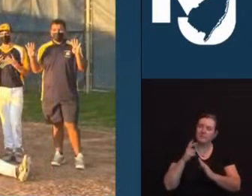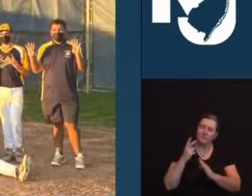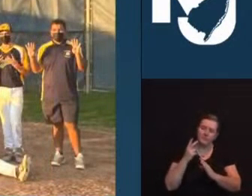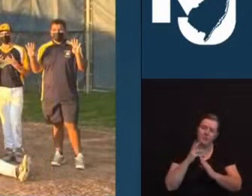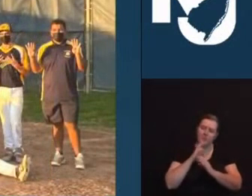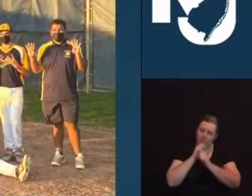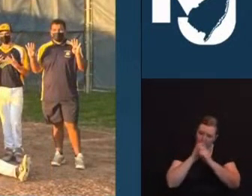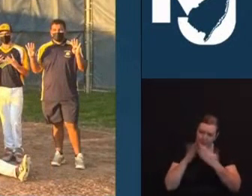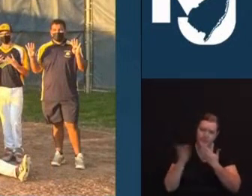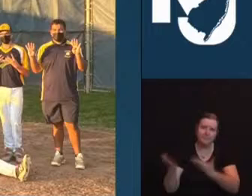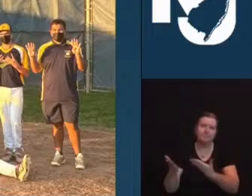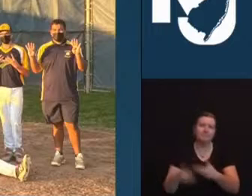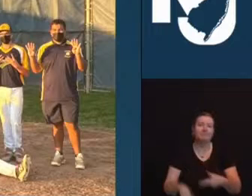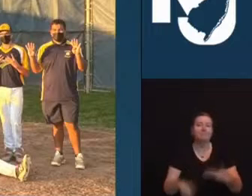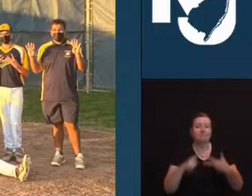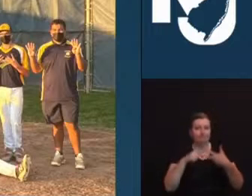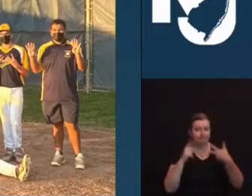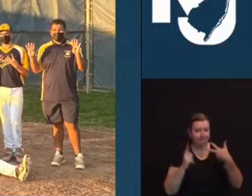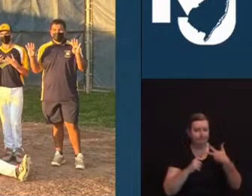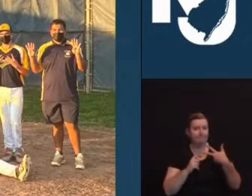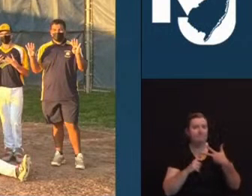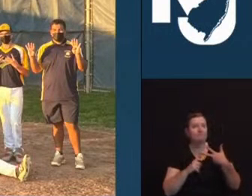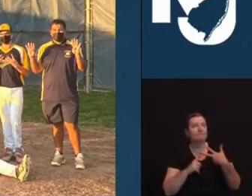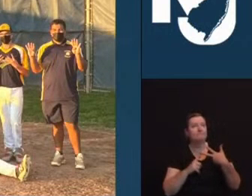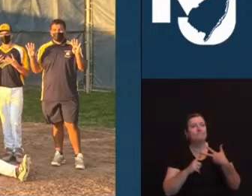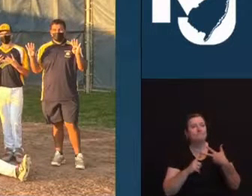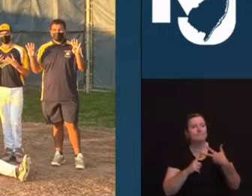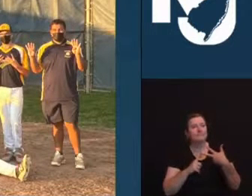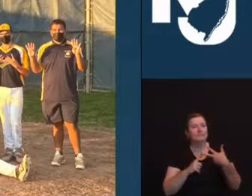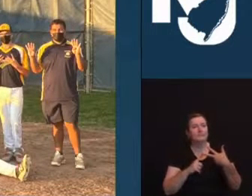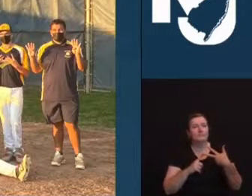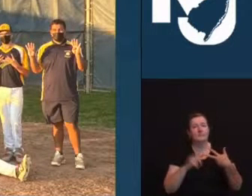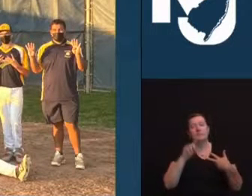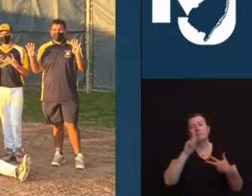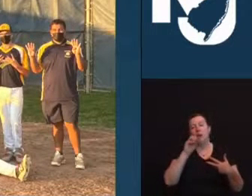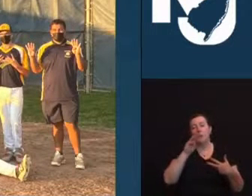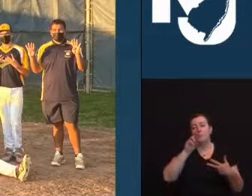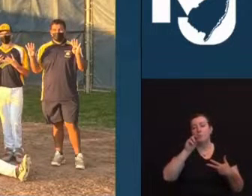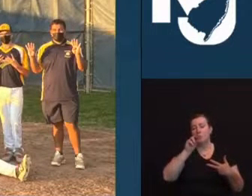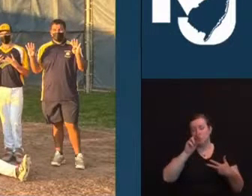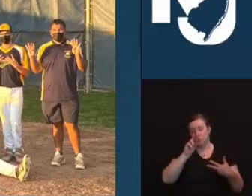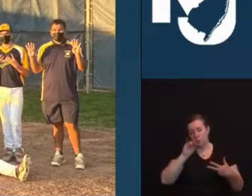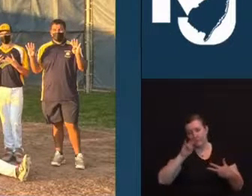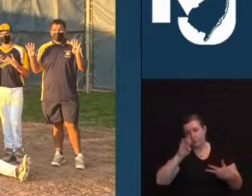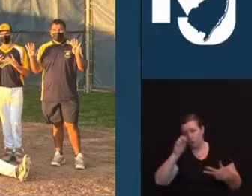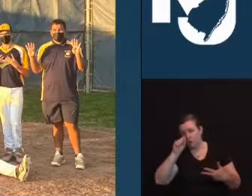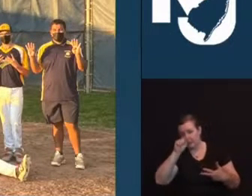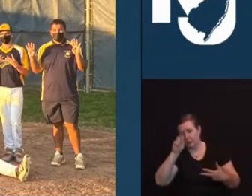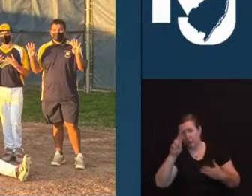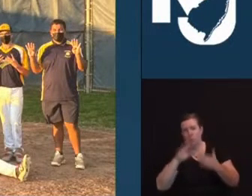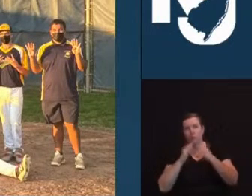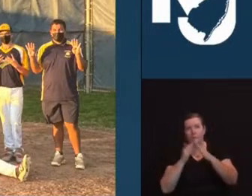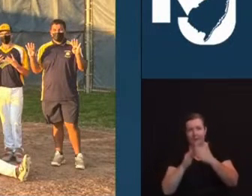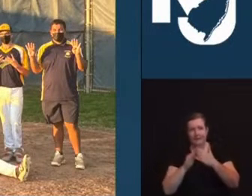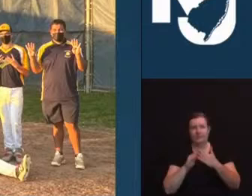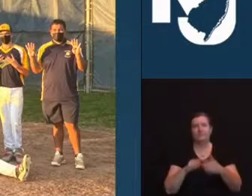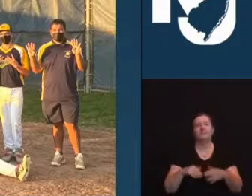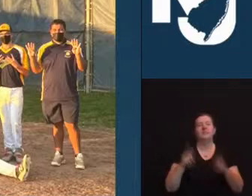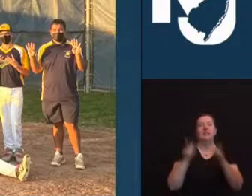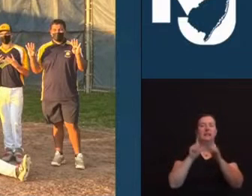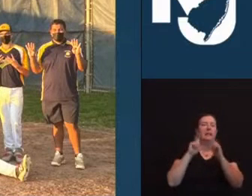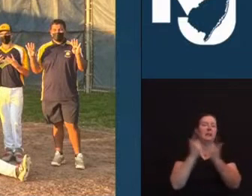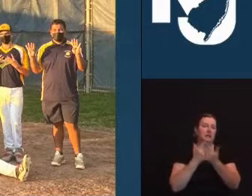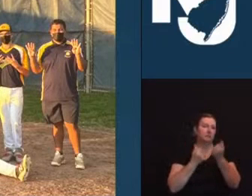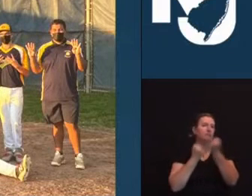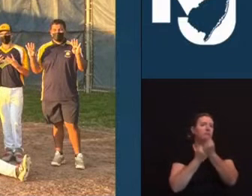the much-loved Toms River community leader and Little League coach on the left there, Ponch Ruiz. In his day